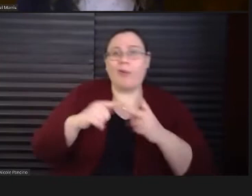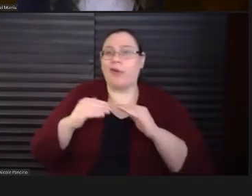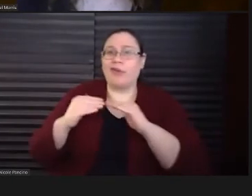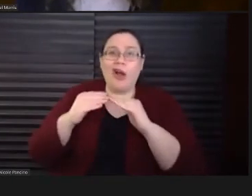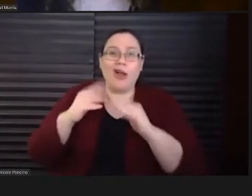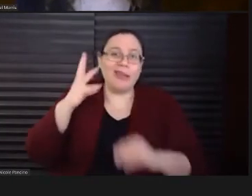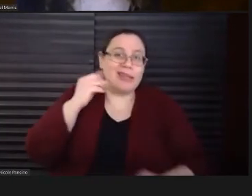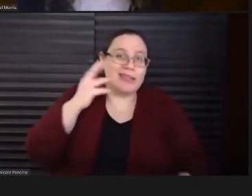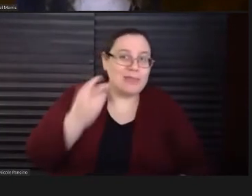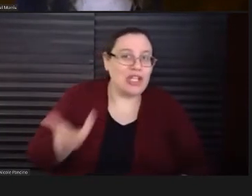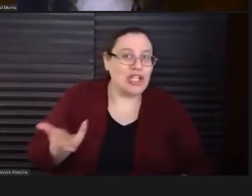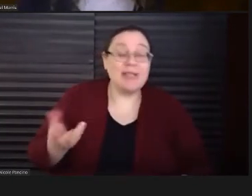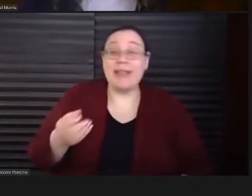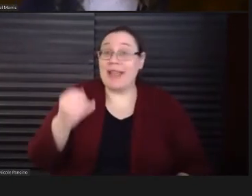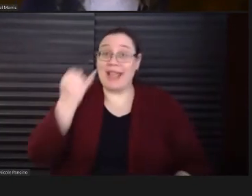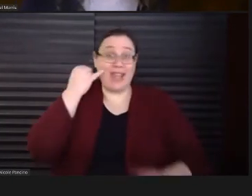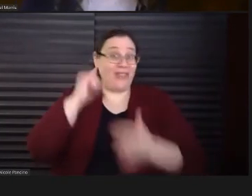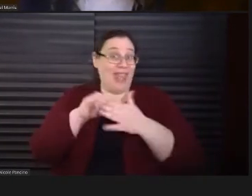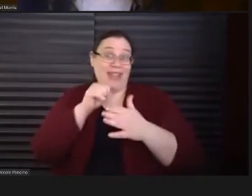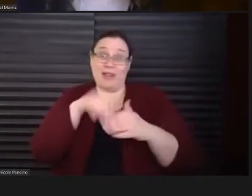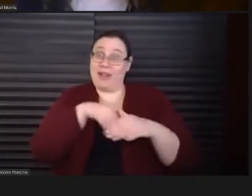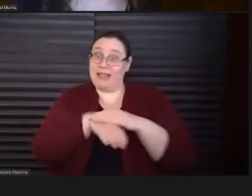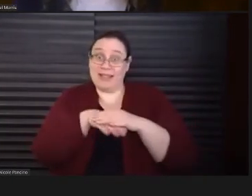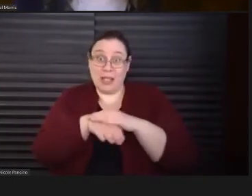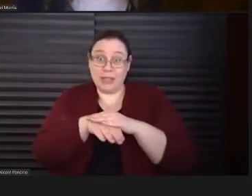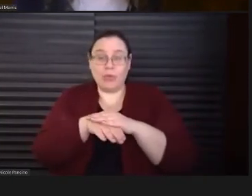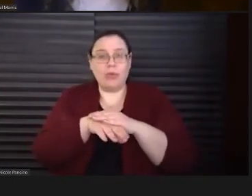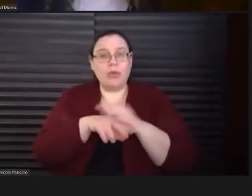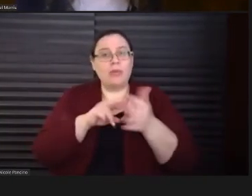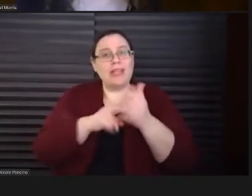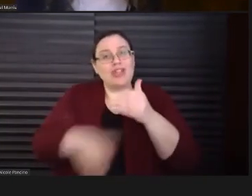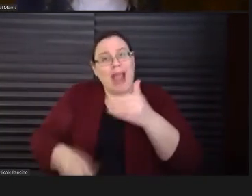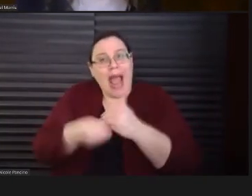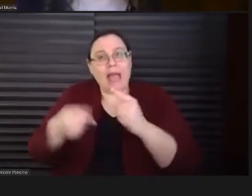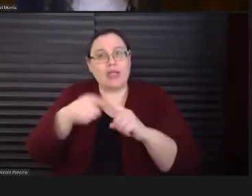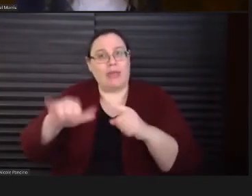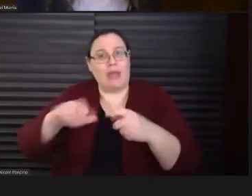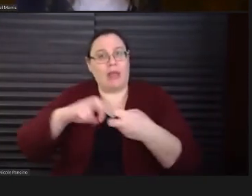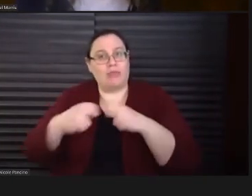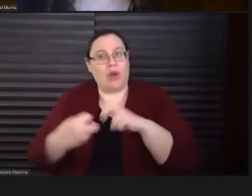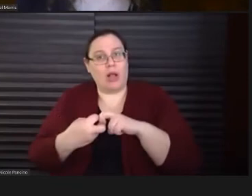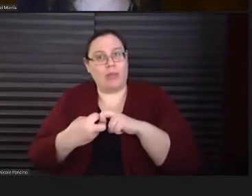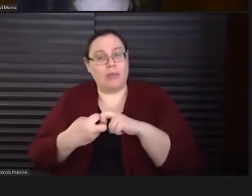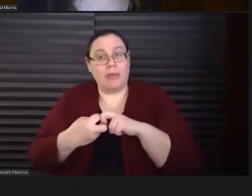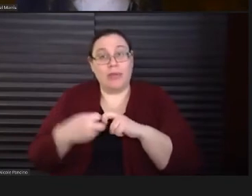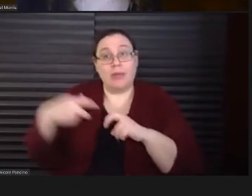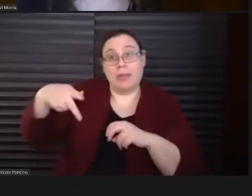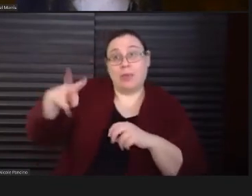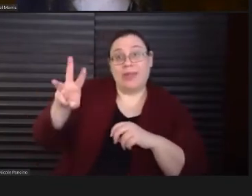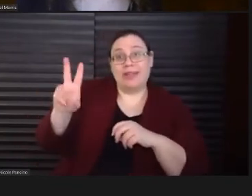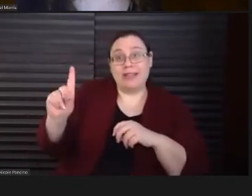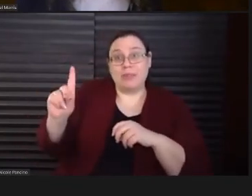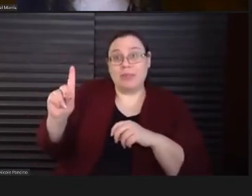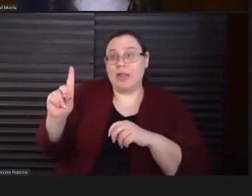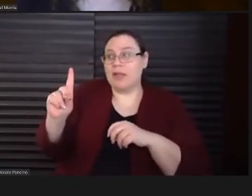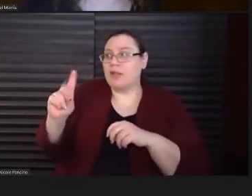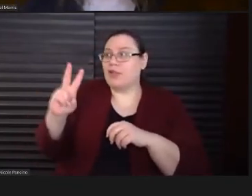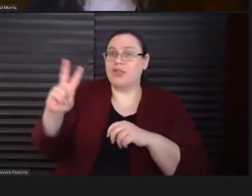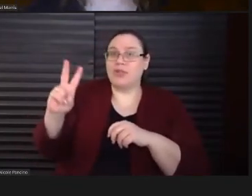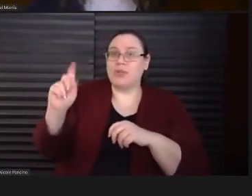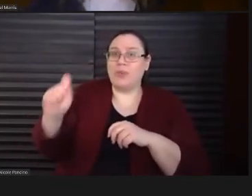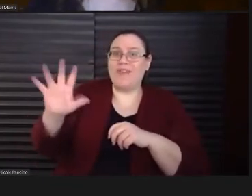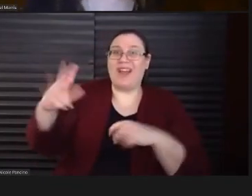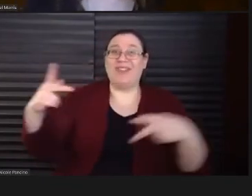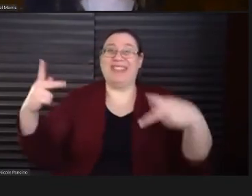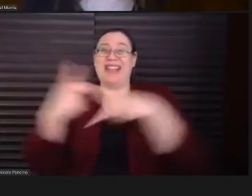you don't make that accessible, you're contributing to the problem that, you know, people with disabilities have a 2.5 times unemployment rate